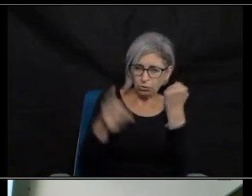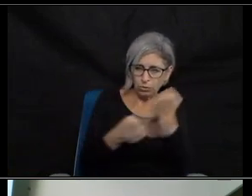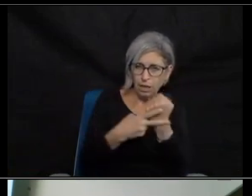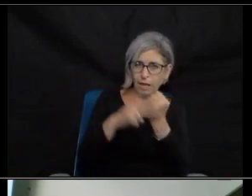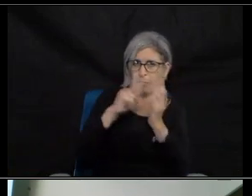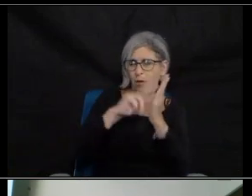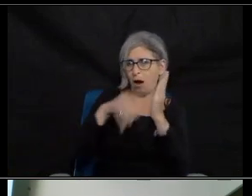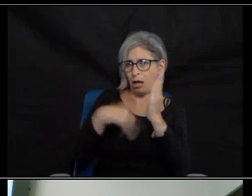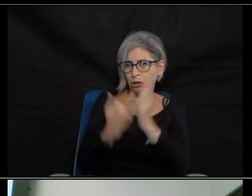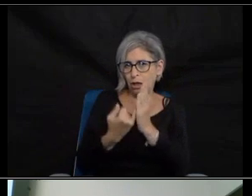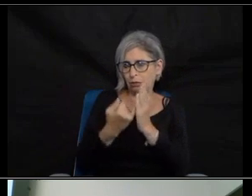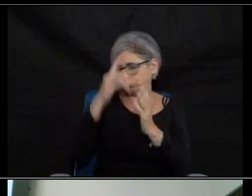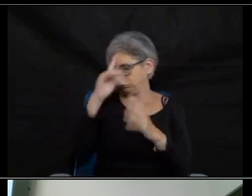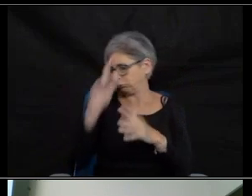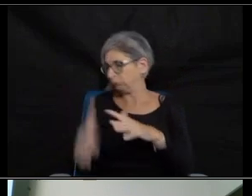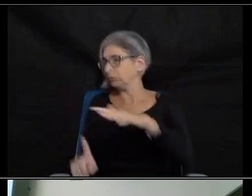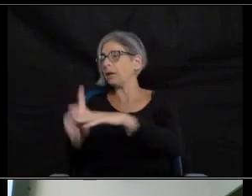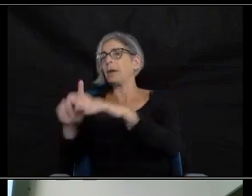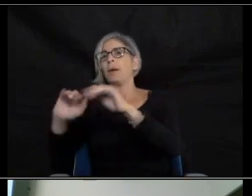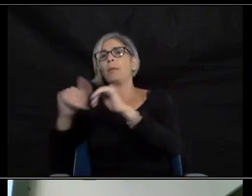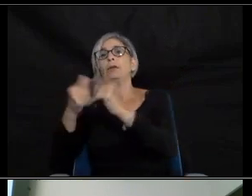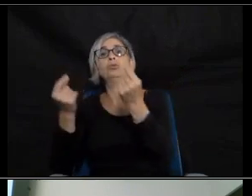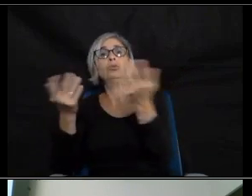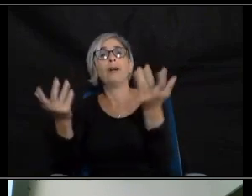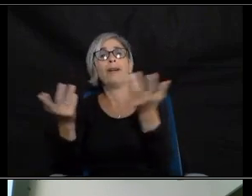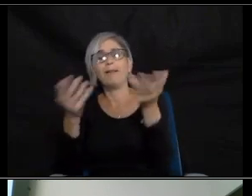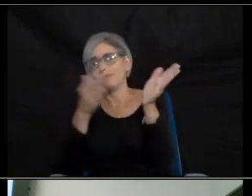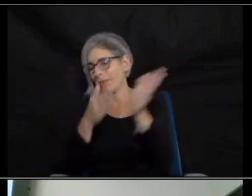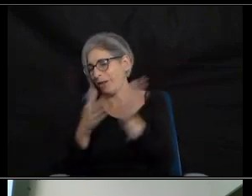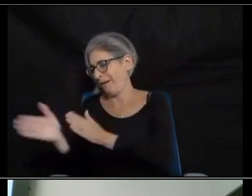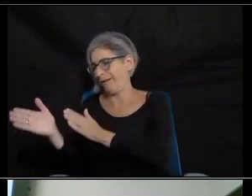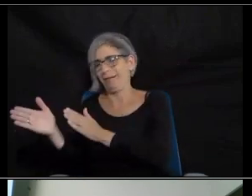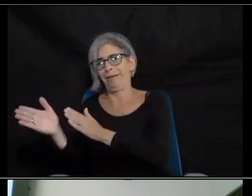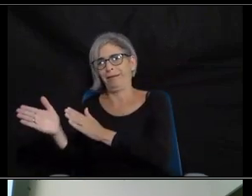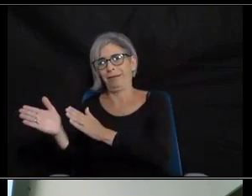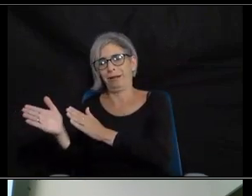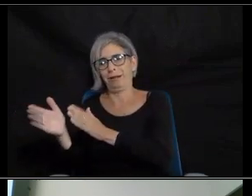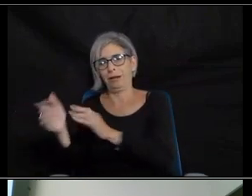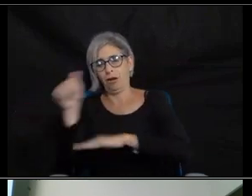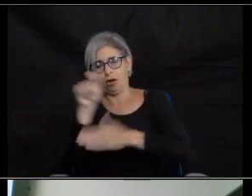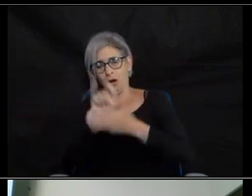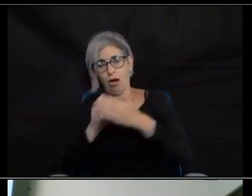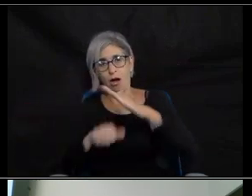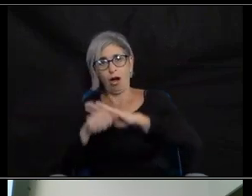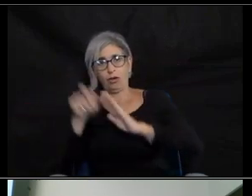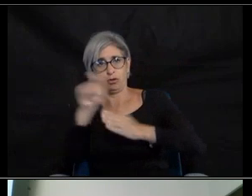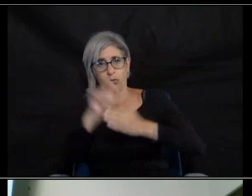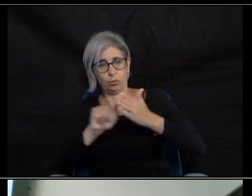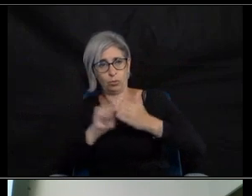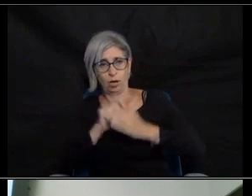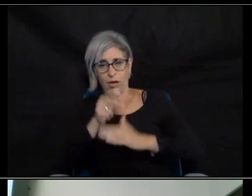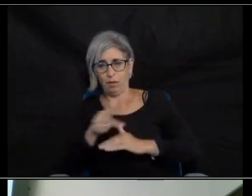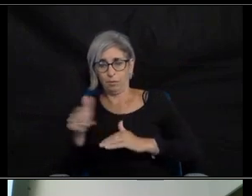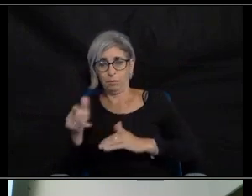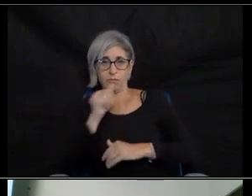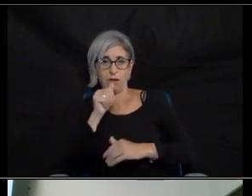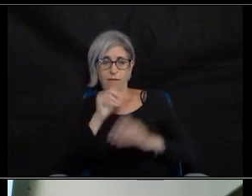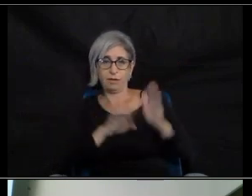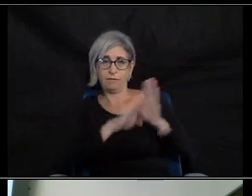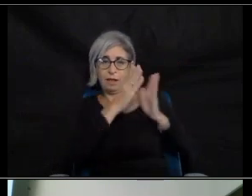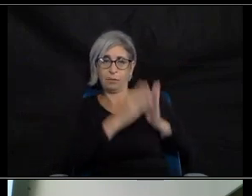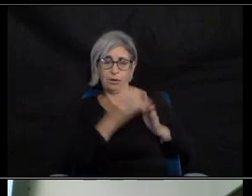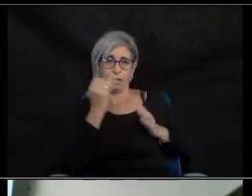project, we came up with this plan whereby we could underwrite the garages as a private developer if the